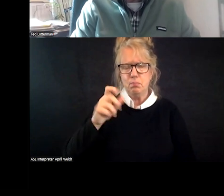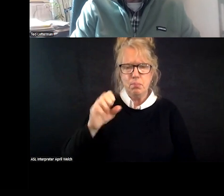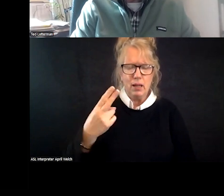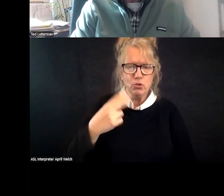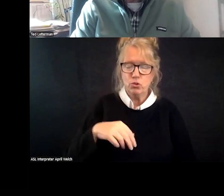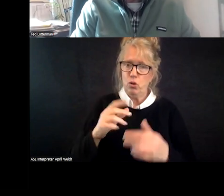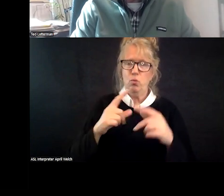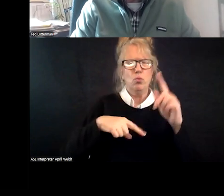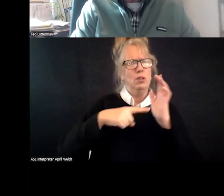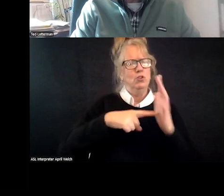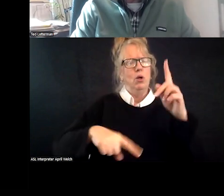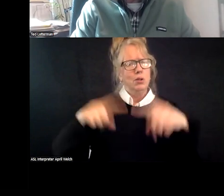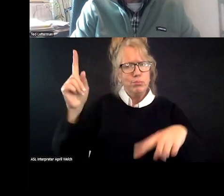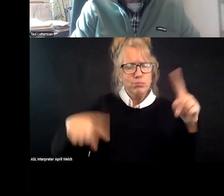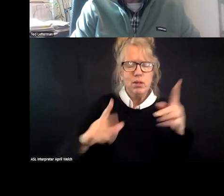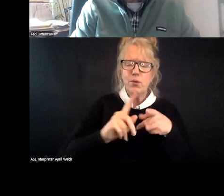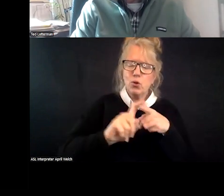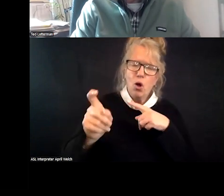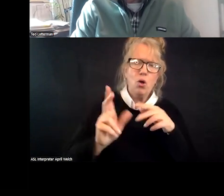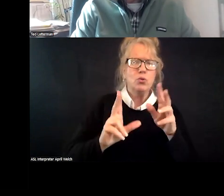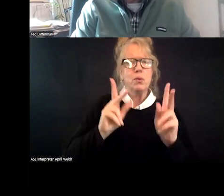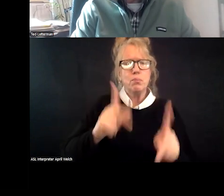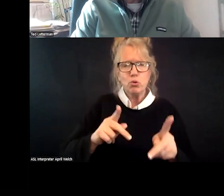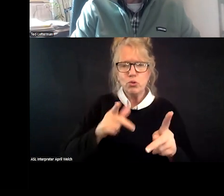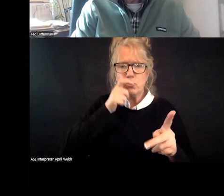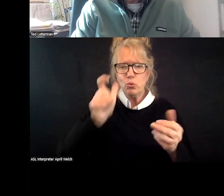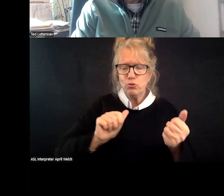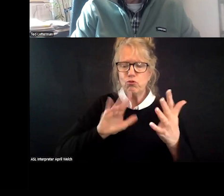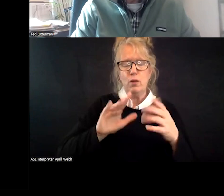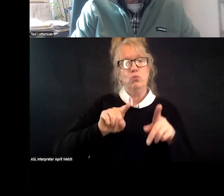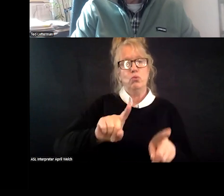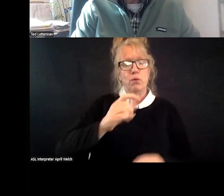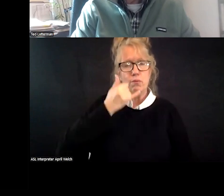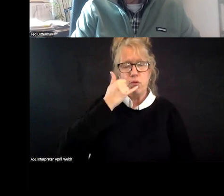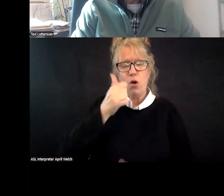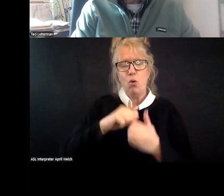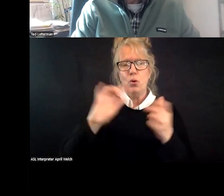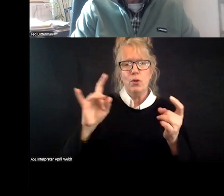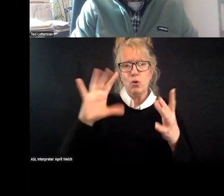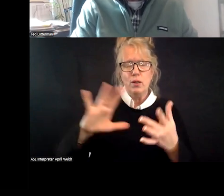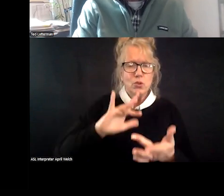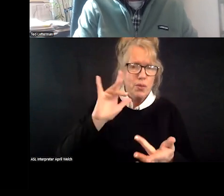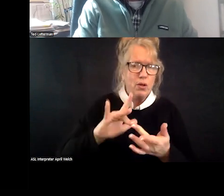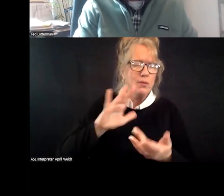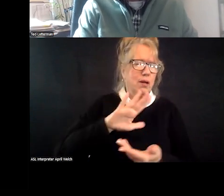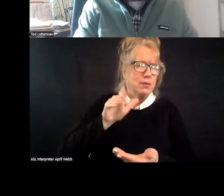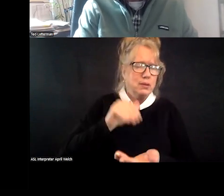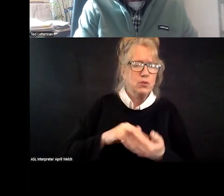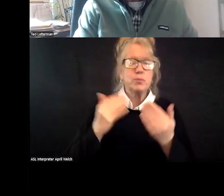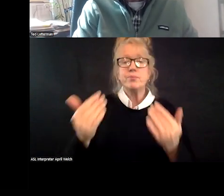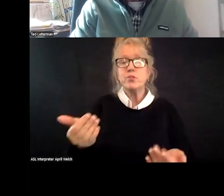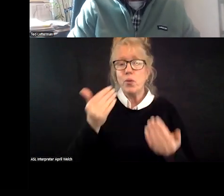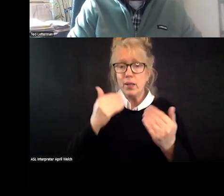calls person's needs being addressed during the phone call with the crisis contact center. If you go to the